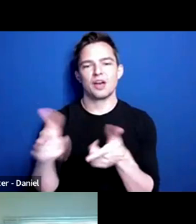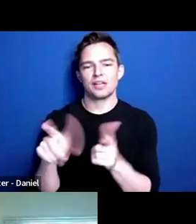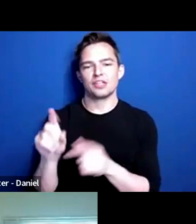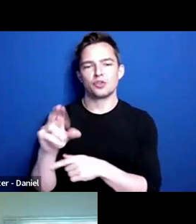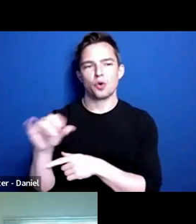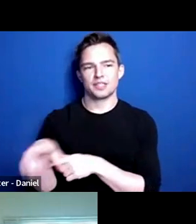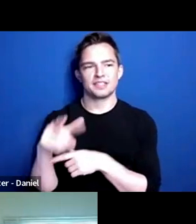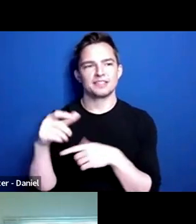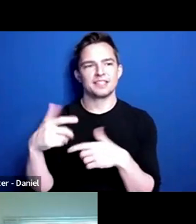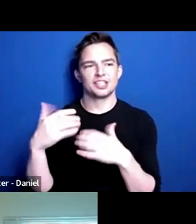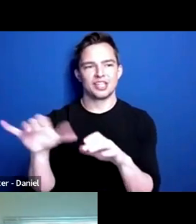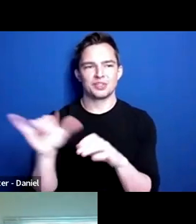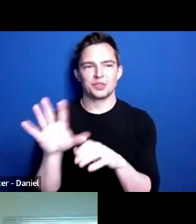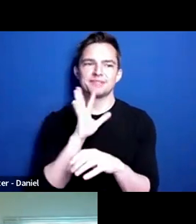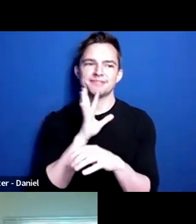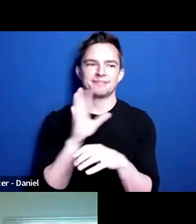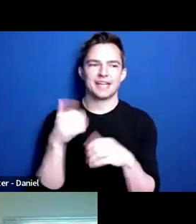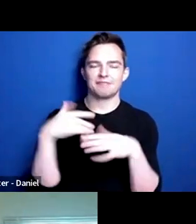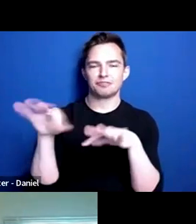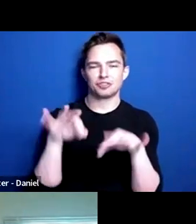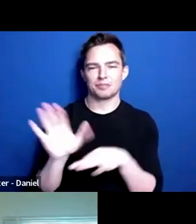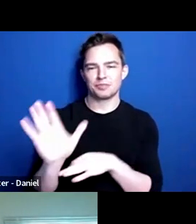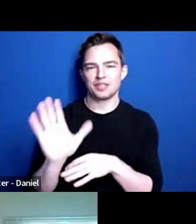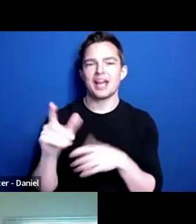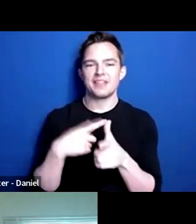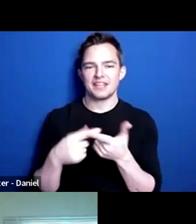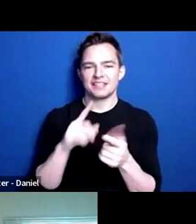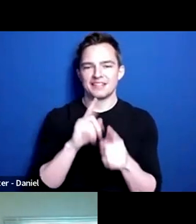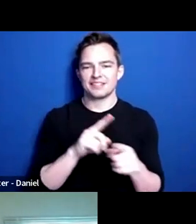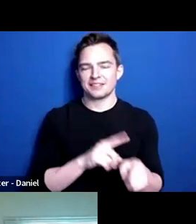few words of description, and then get into the questions.